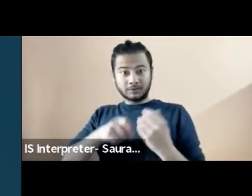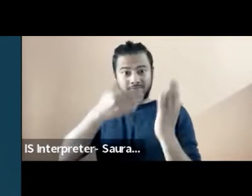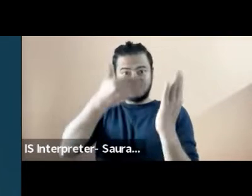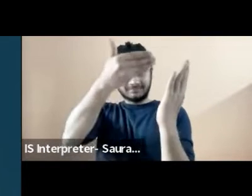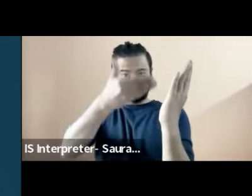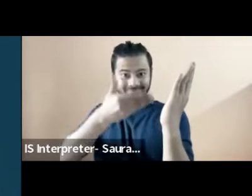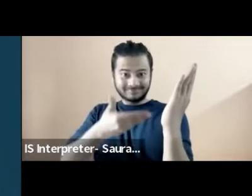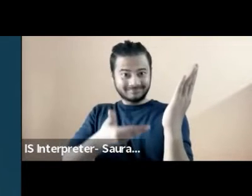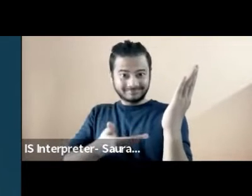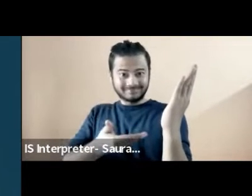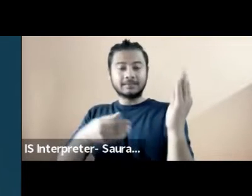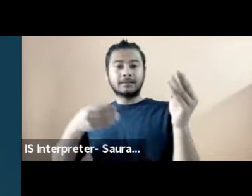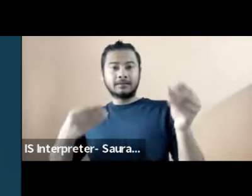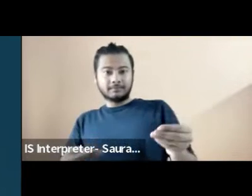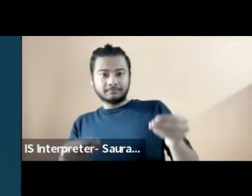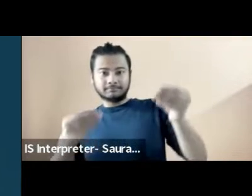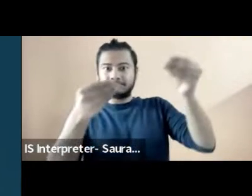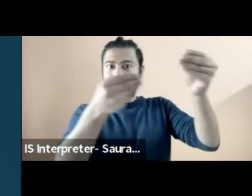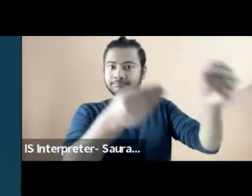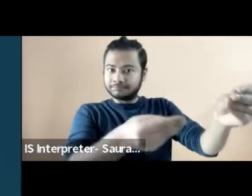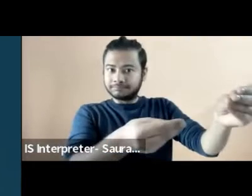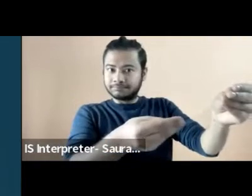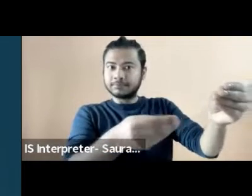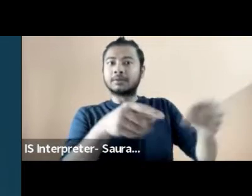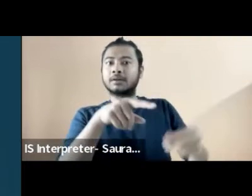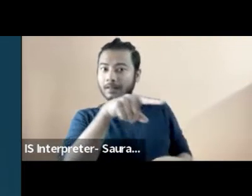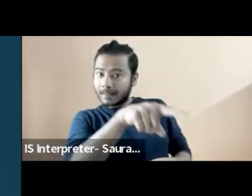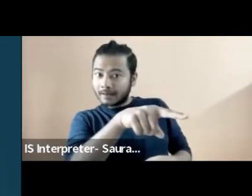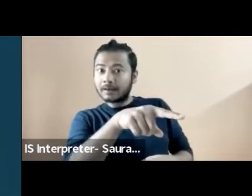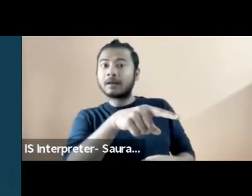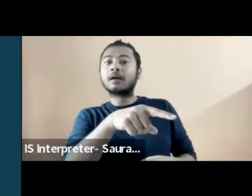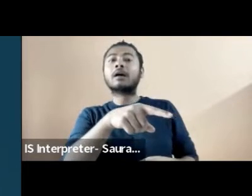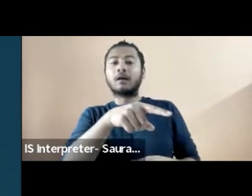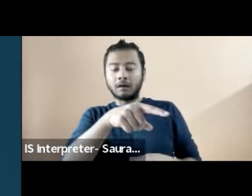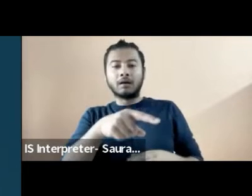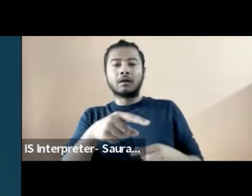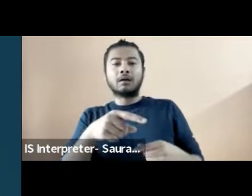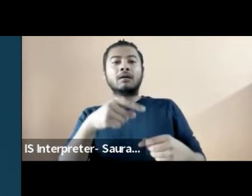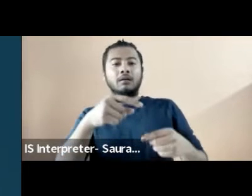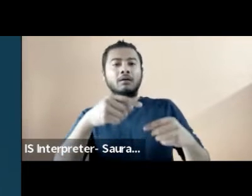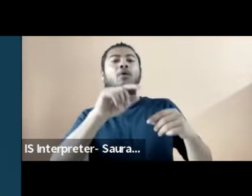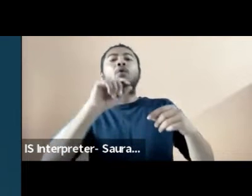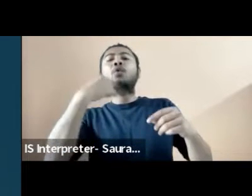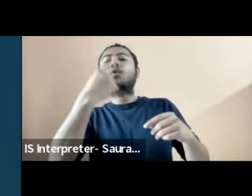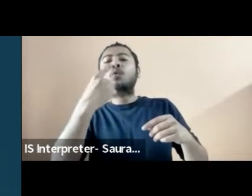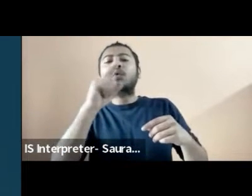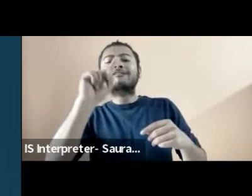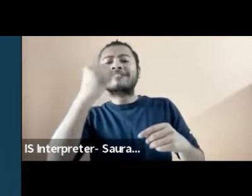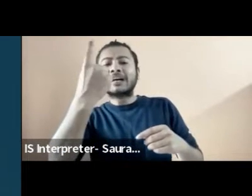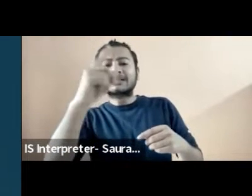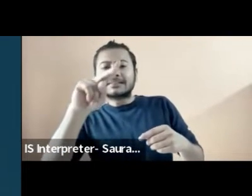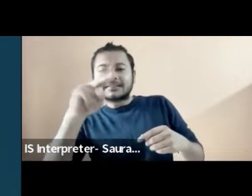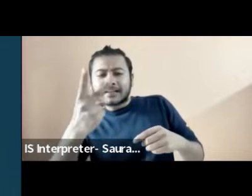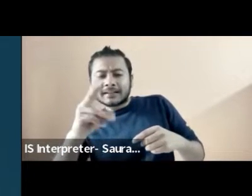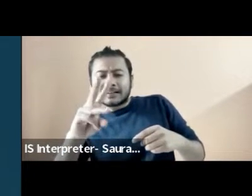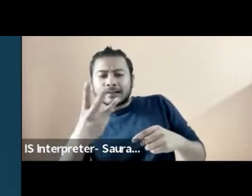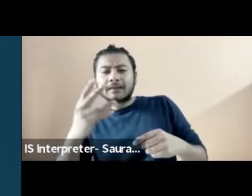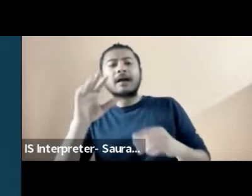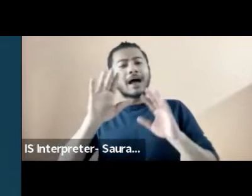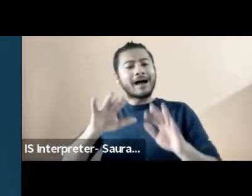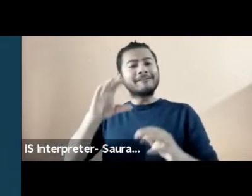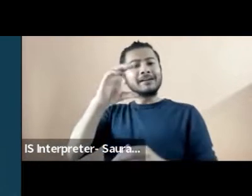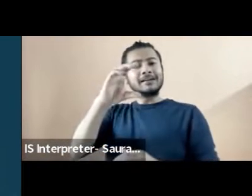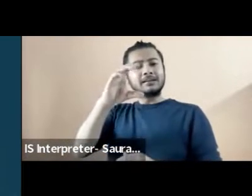to have at the seminar to steer the conversation. And that was done by the chairperson. Sarika, if you could click